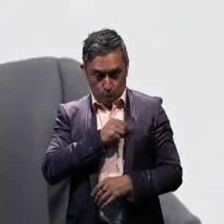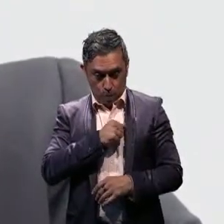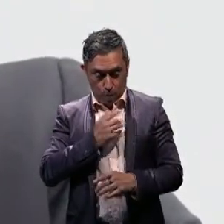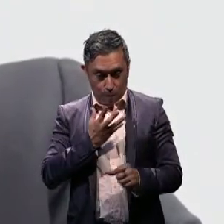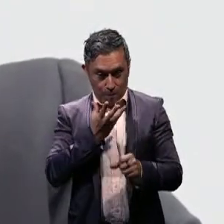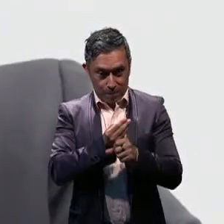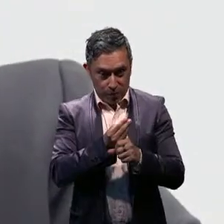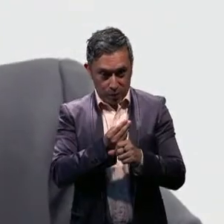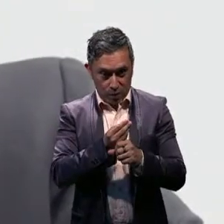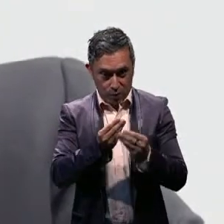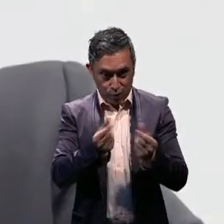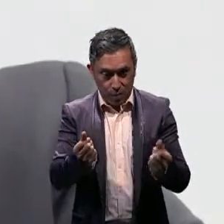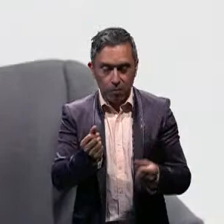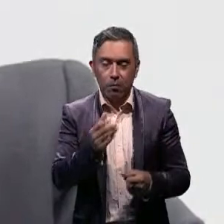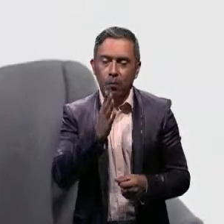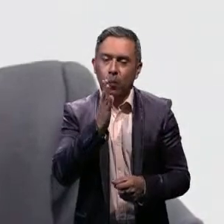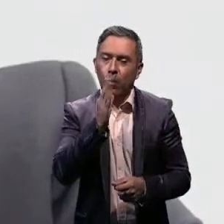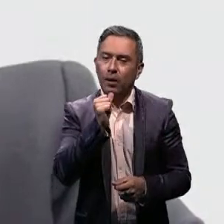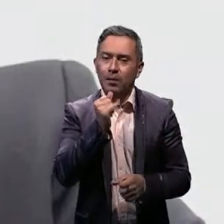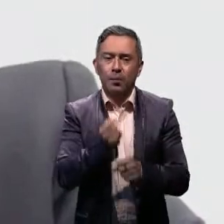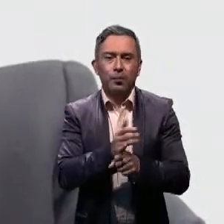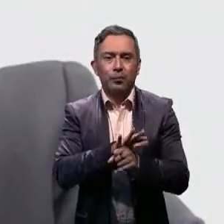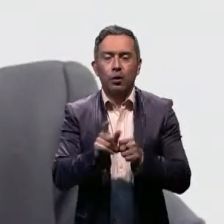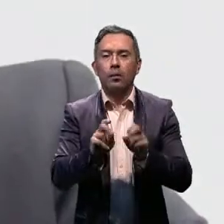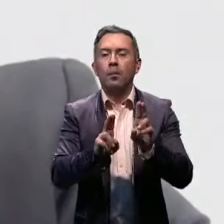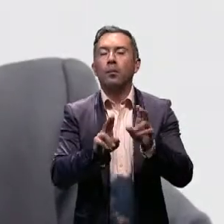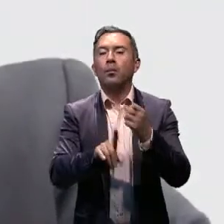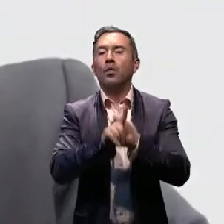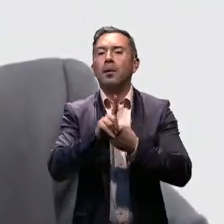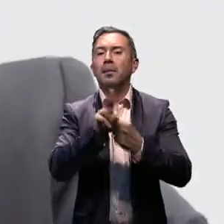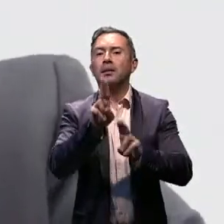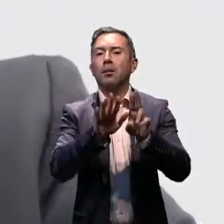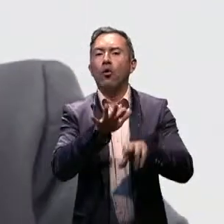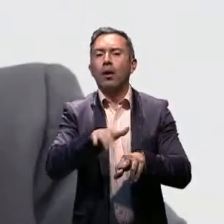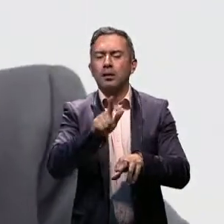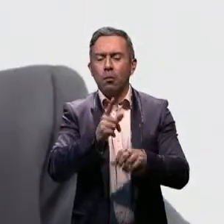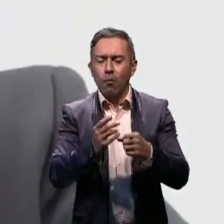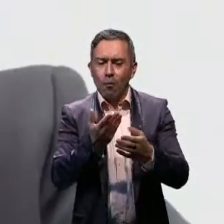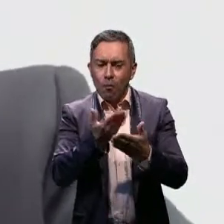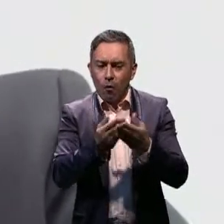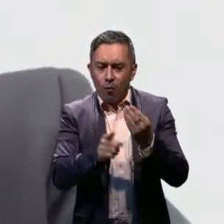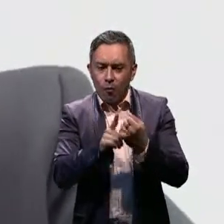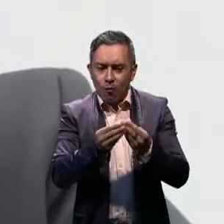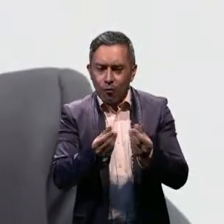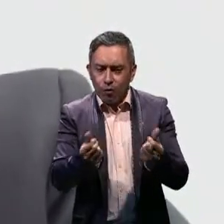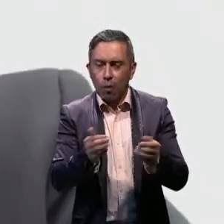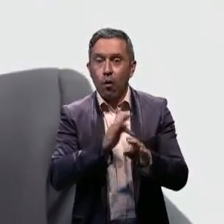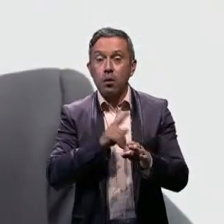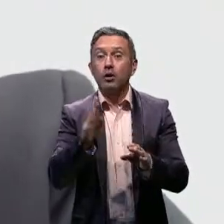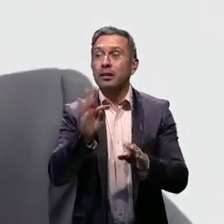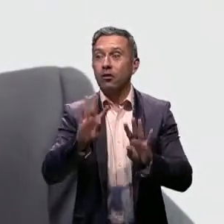do anything to face the issues of democracy. Nevertheless,